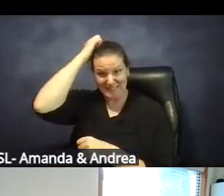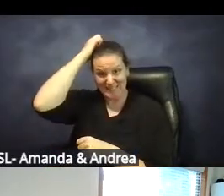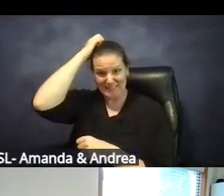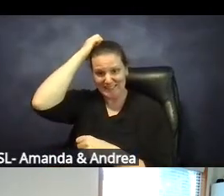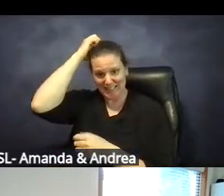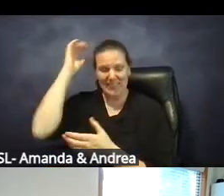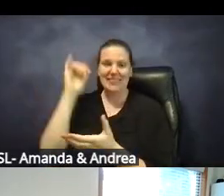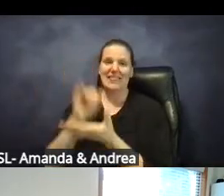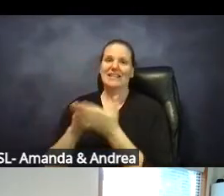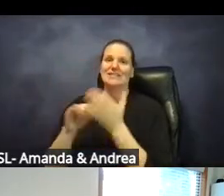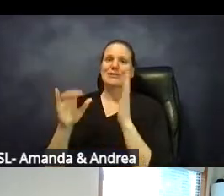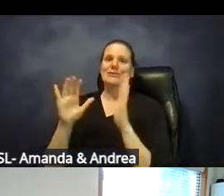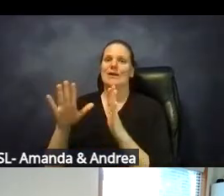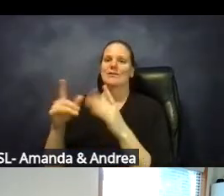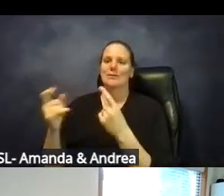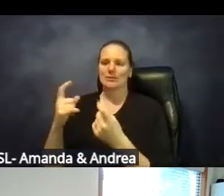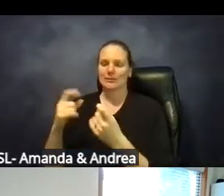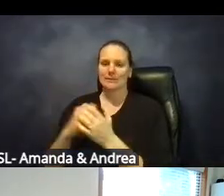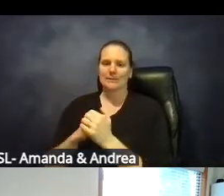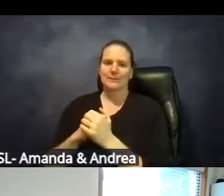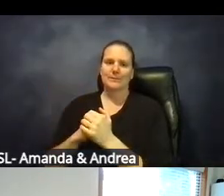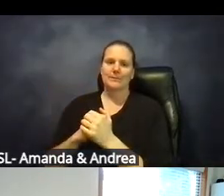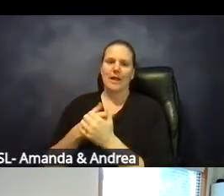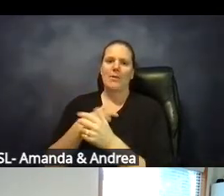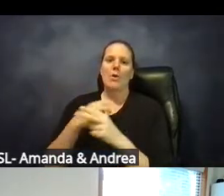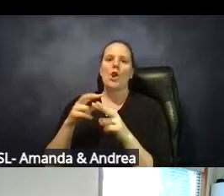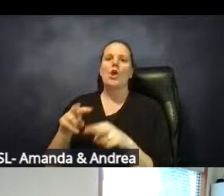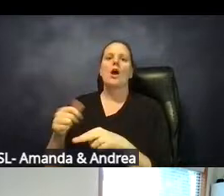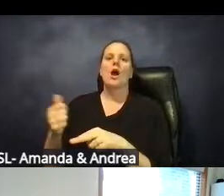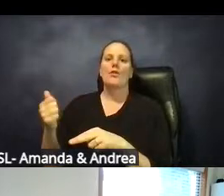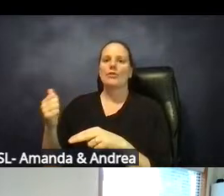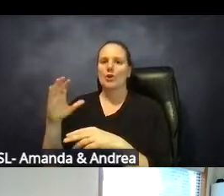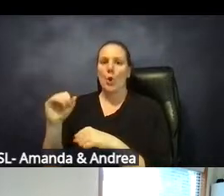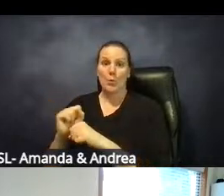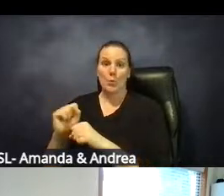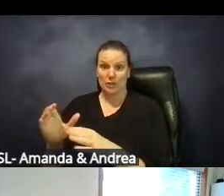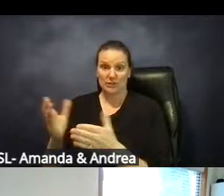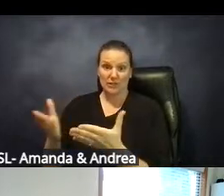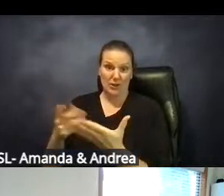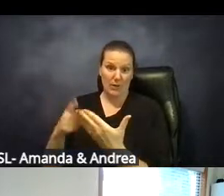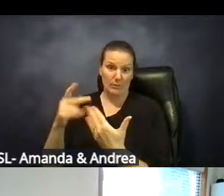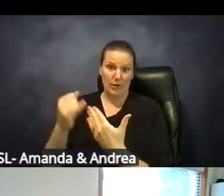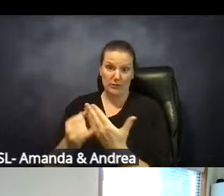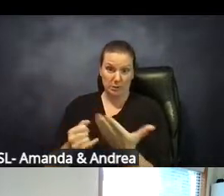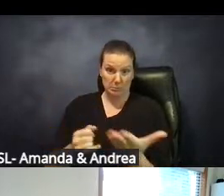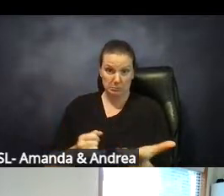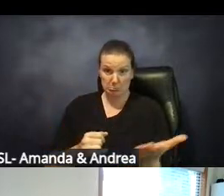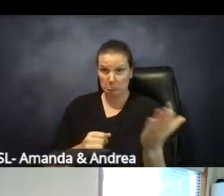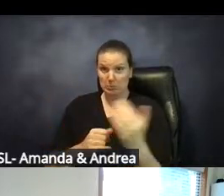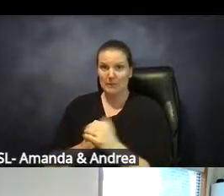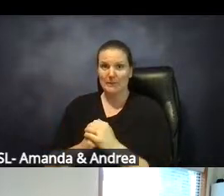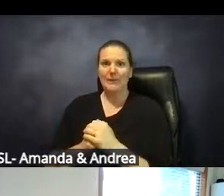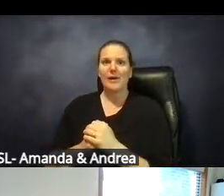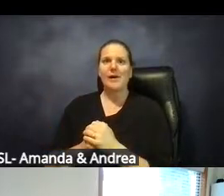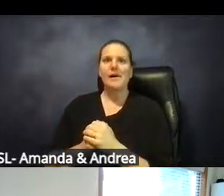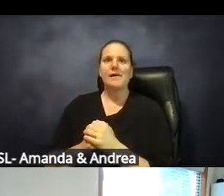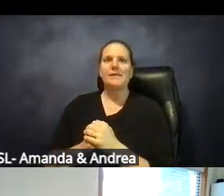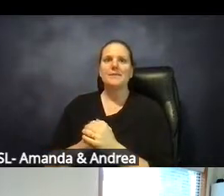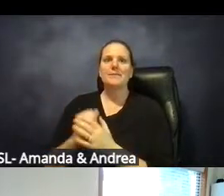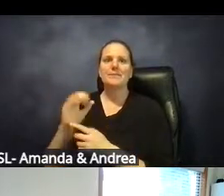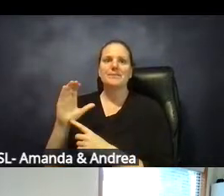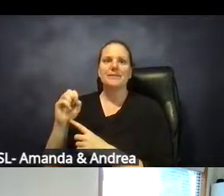That's a great question. I'm going to look to my other colleagues here on the project. We also have